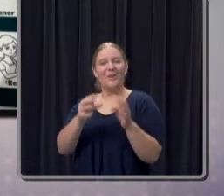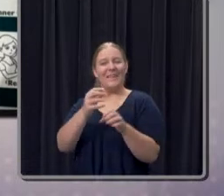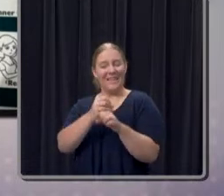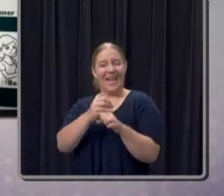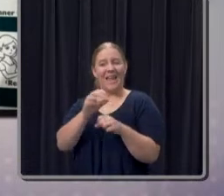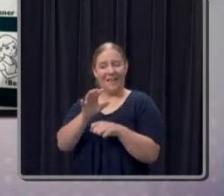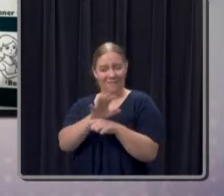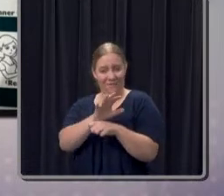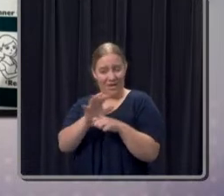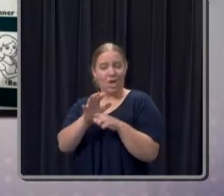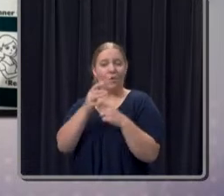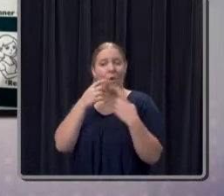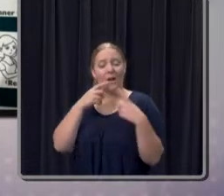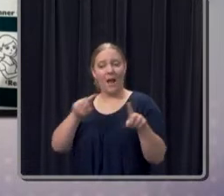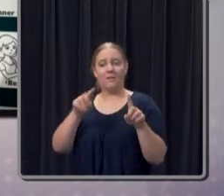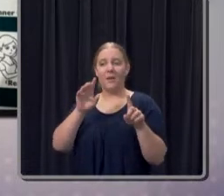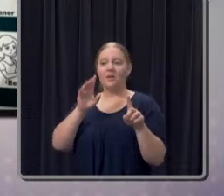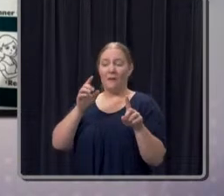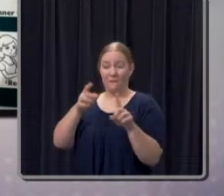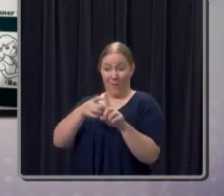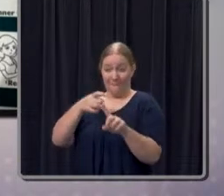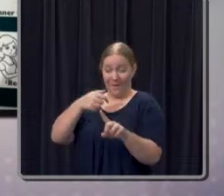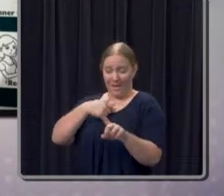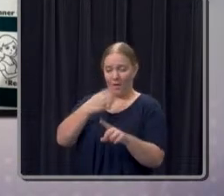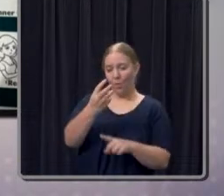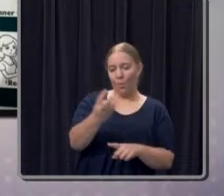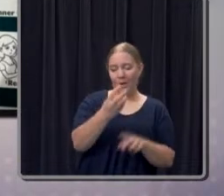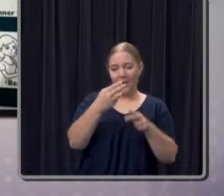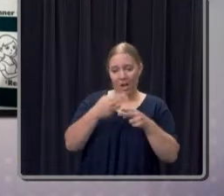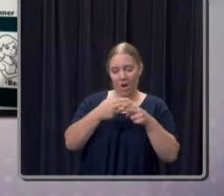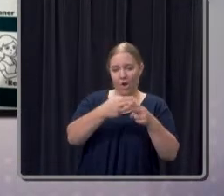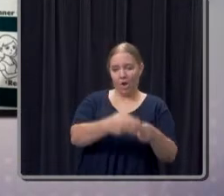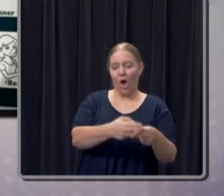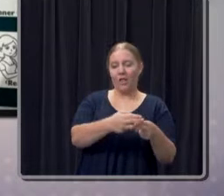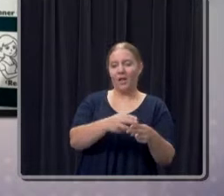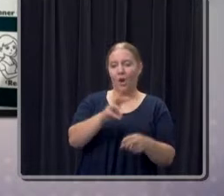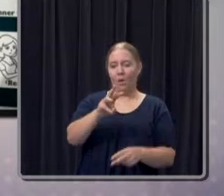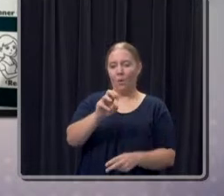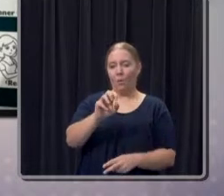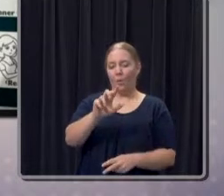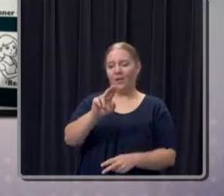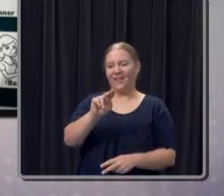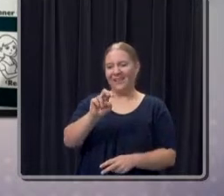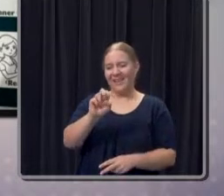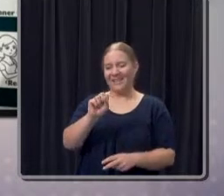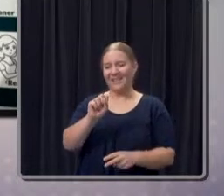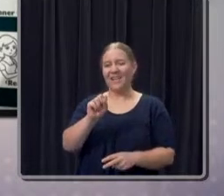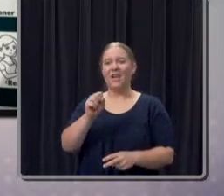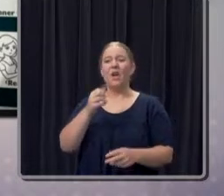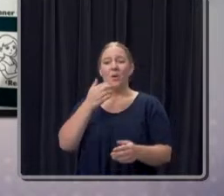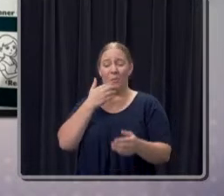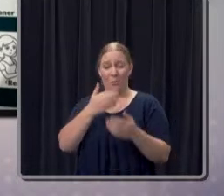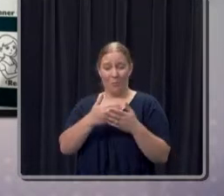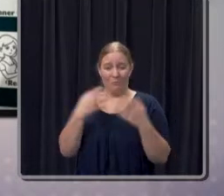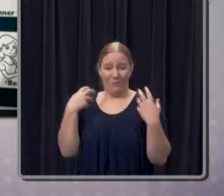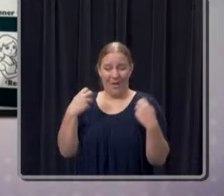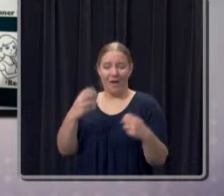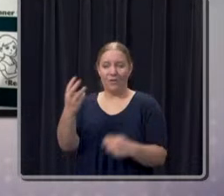announcements from me. And on Wednesdays, we call it Wellness Wednesdays, we stop and teach